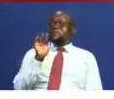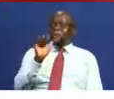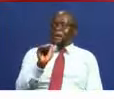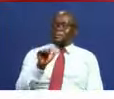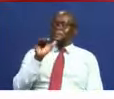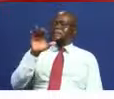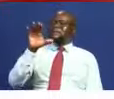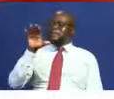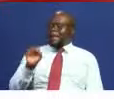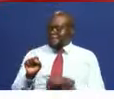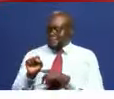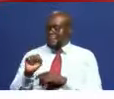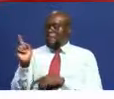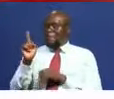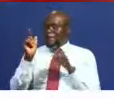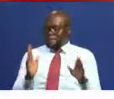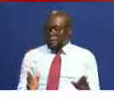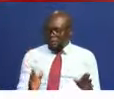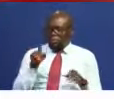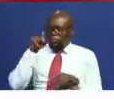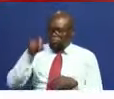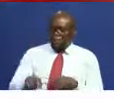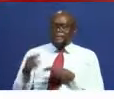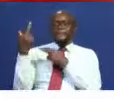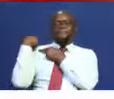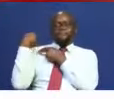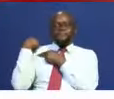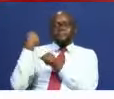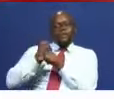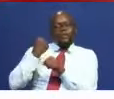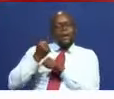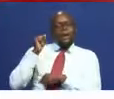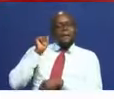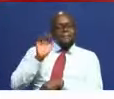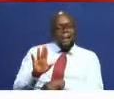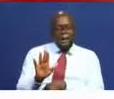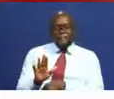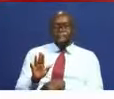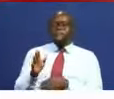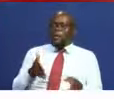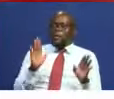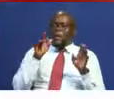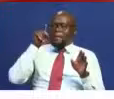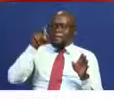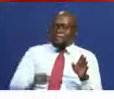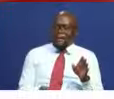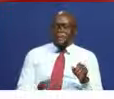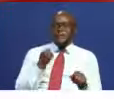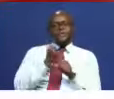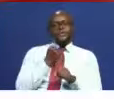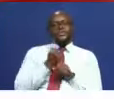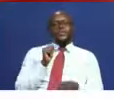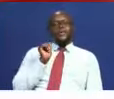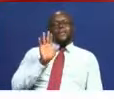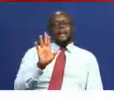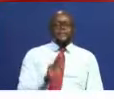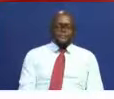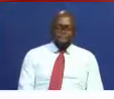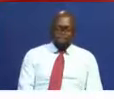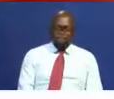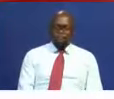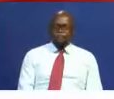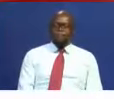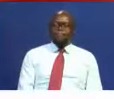the CSS to take their mandate and do their jobs the way they should do their jobs